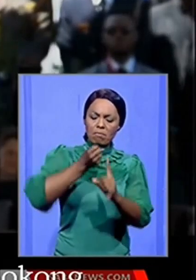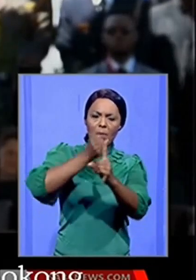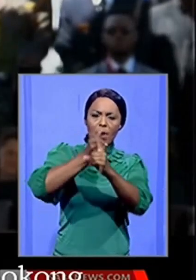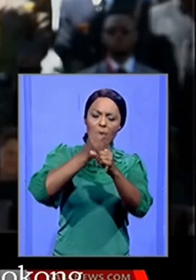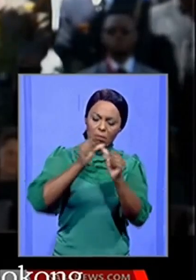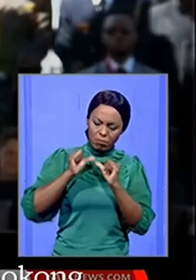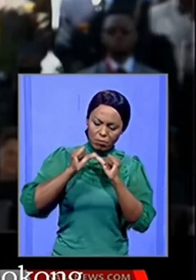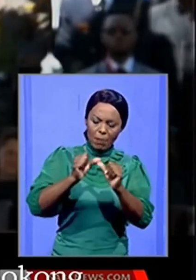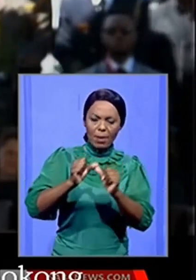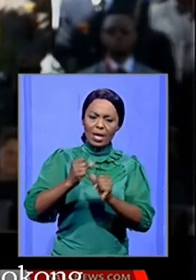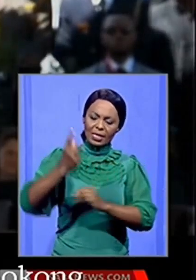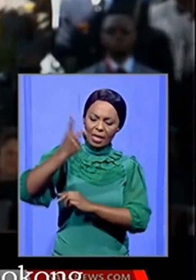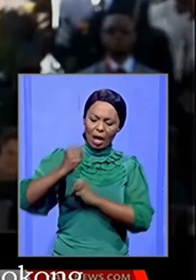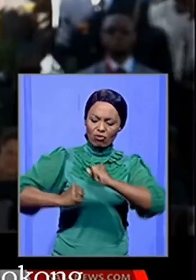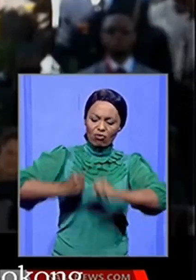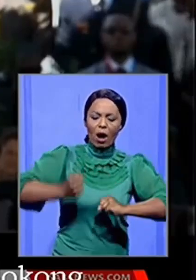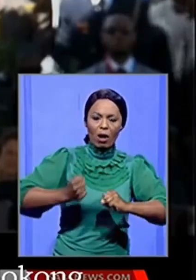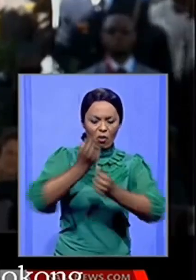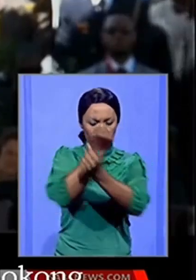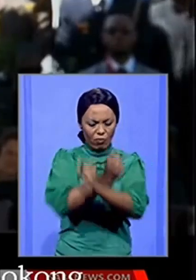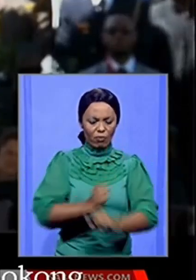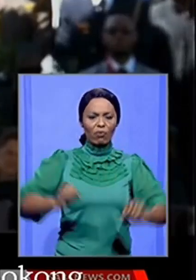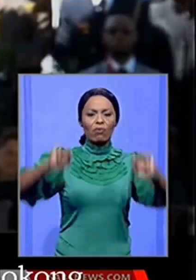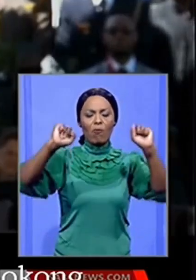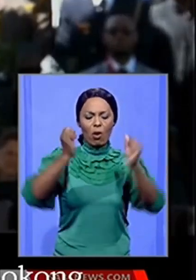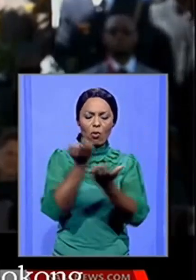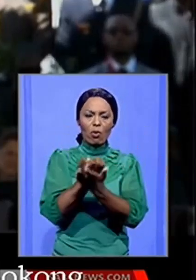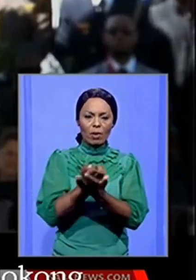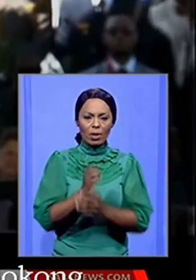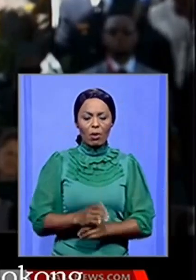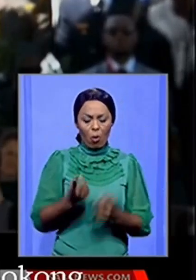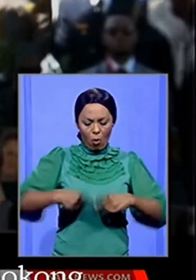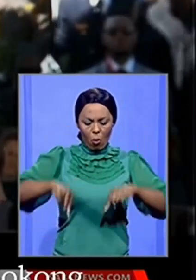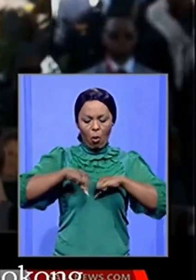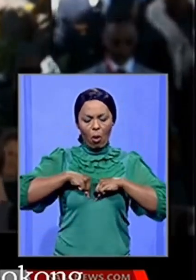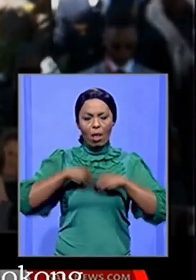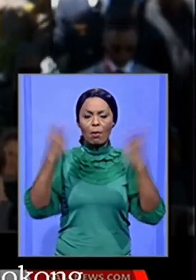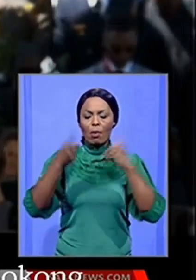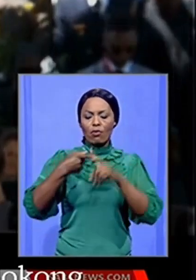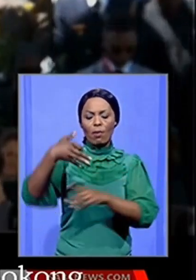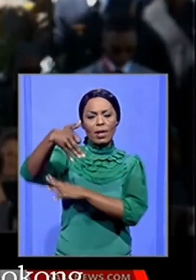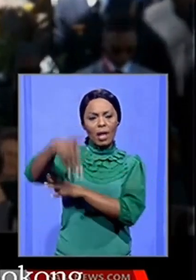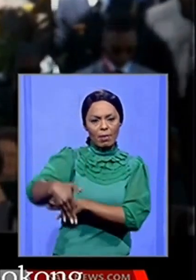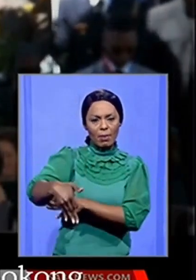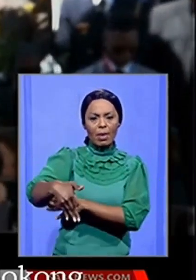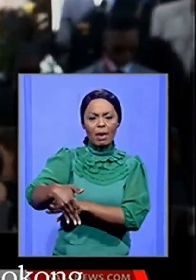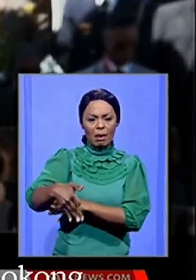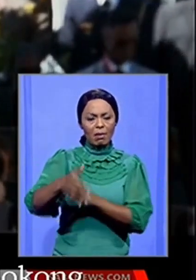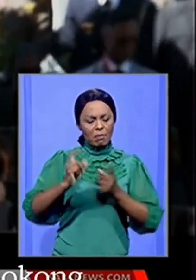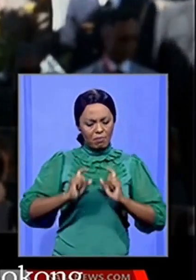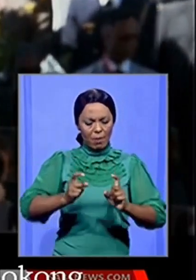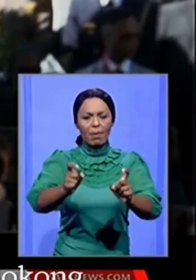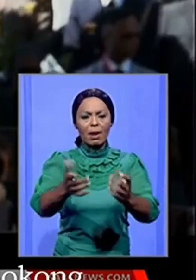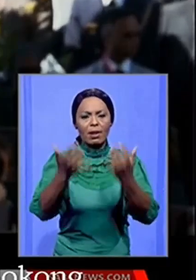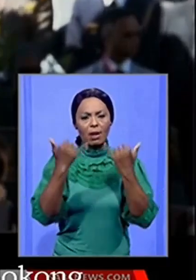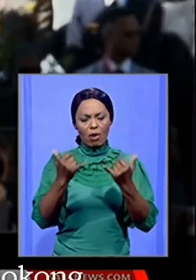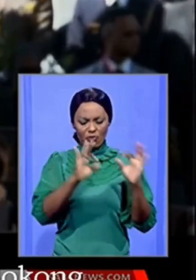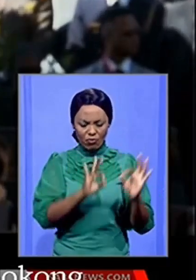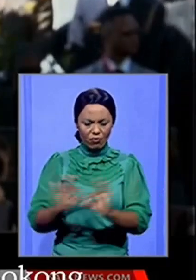the second struggle for economic freedom of Namibians with the required urgency, efficiency,